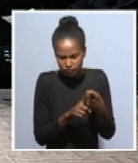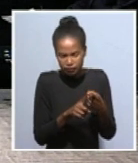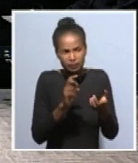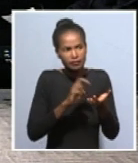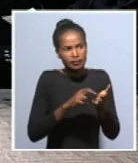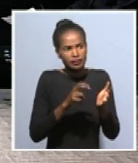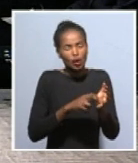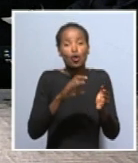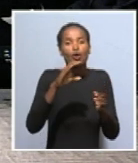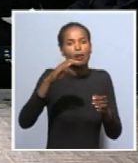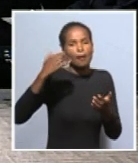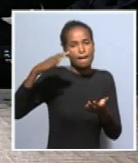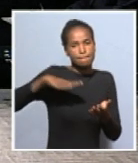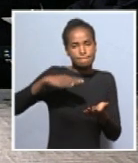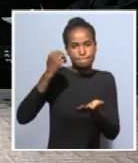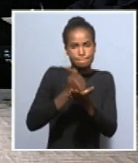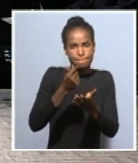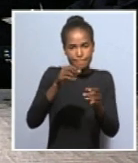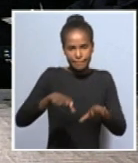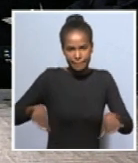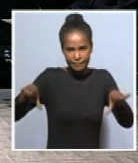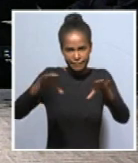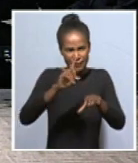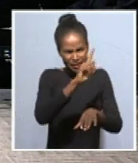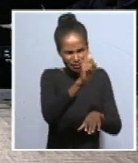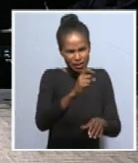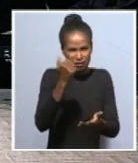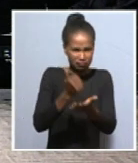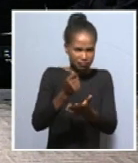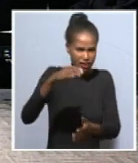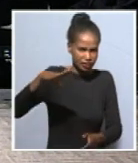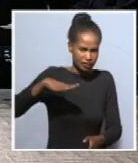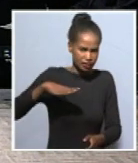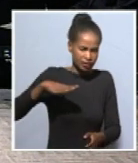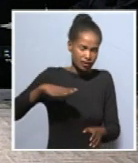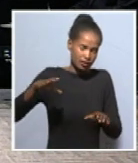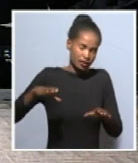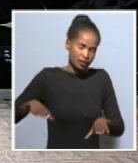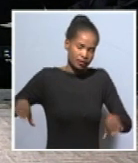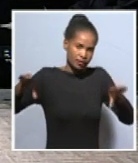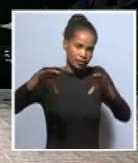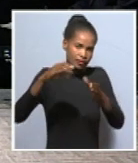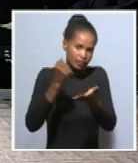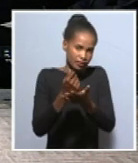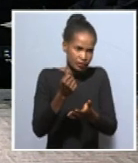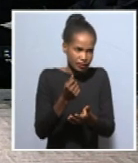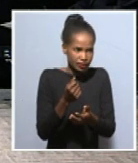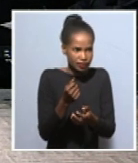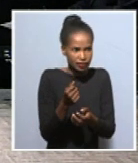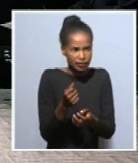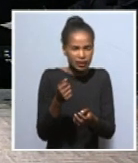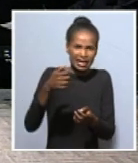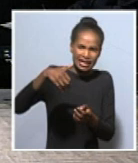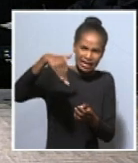package, I wanted the CEO to tell us, is this applicable to Namibia as